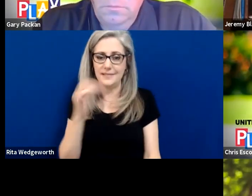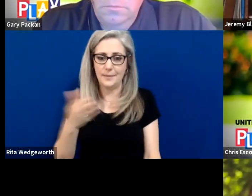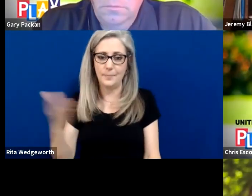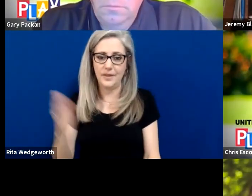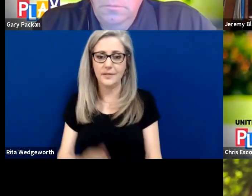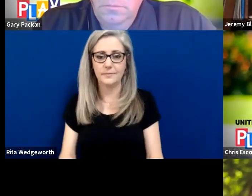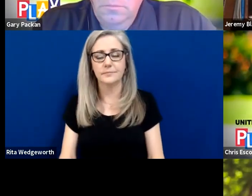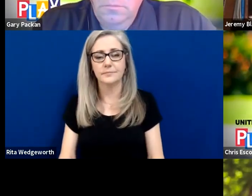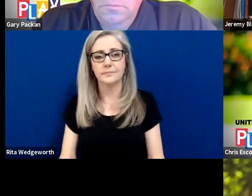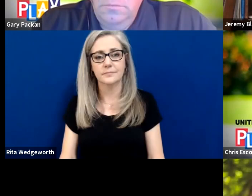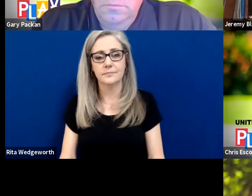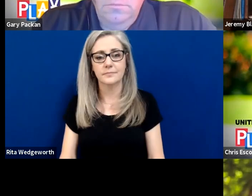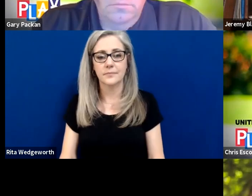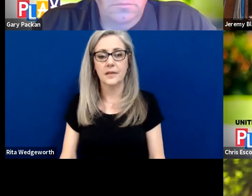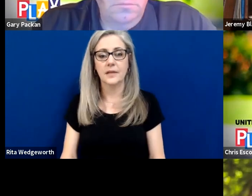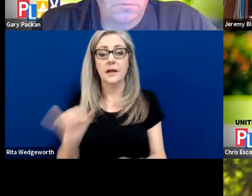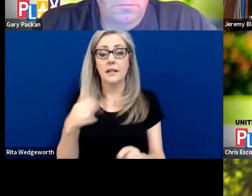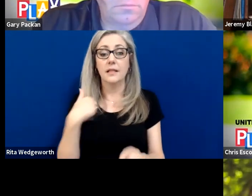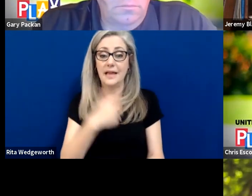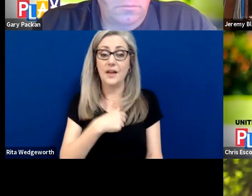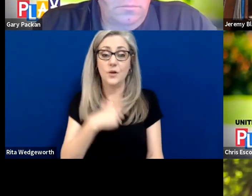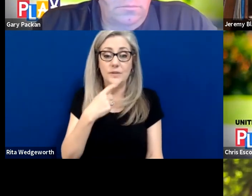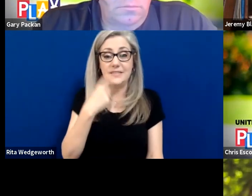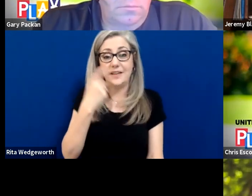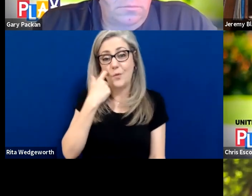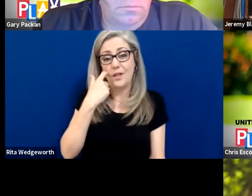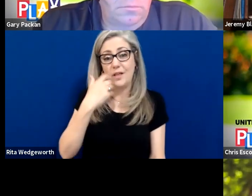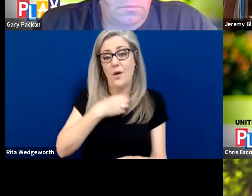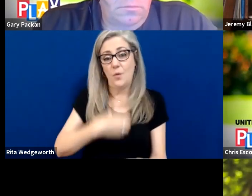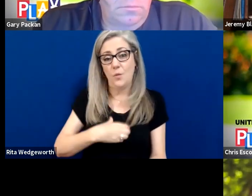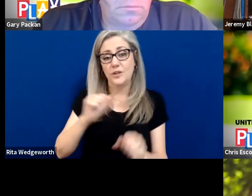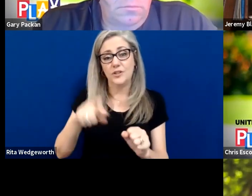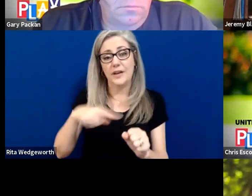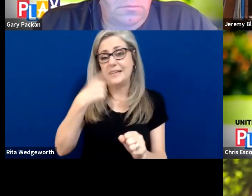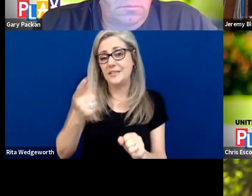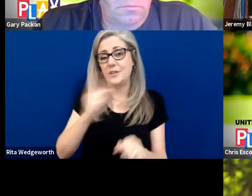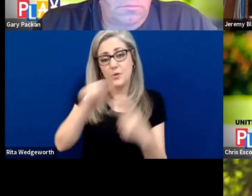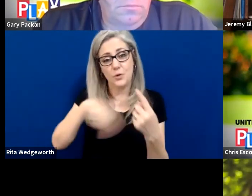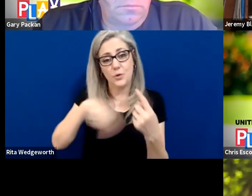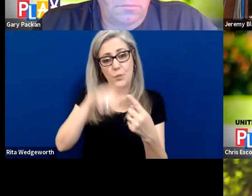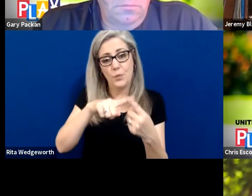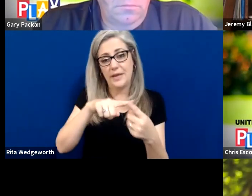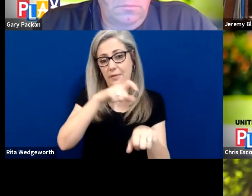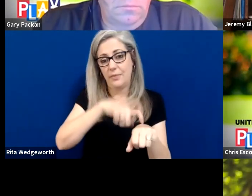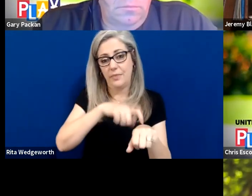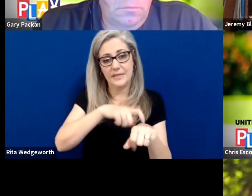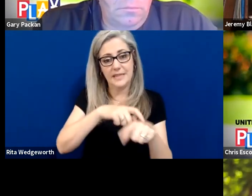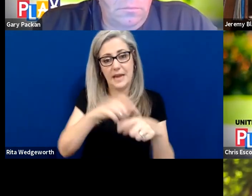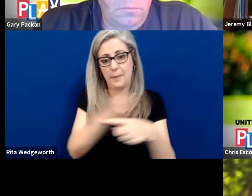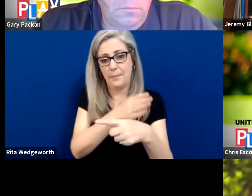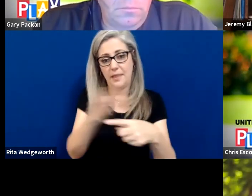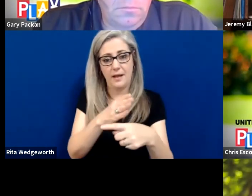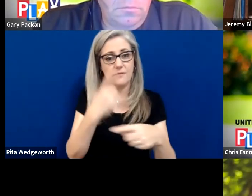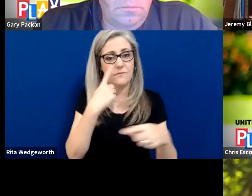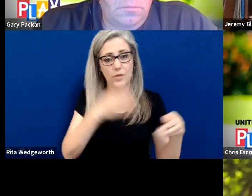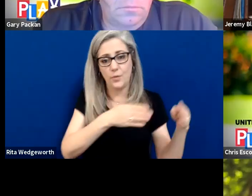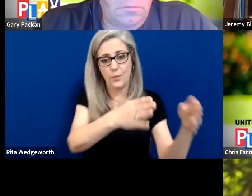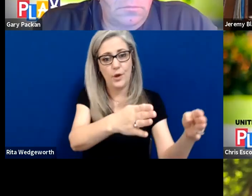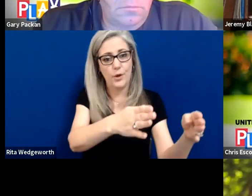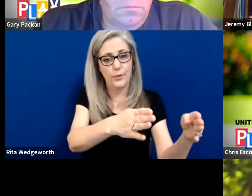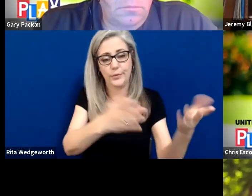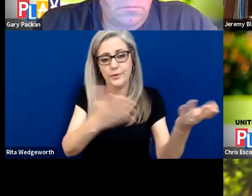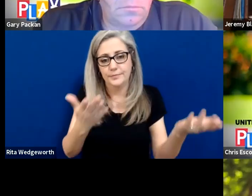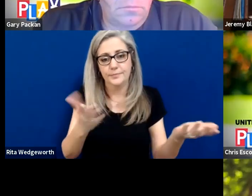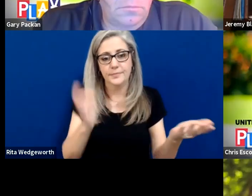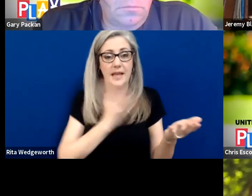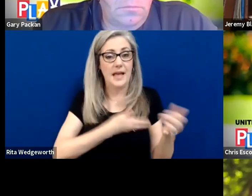I like we said earlier, I wish I could give you the timeline for the road. We really tried to get the answer. Our